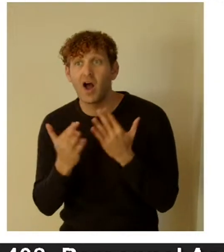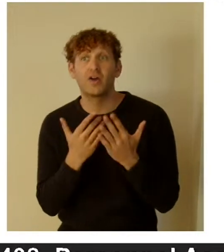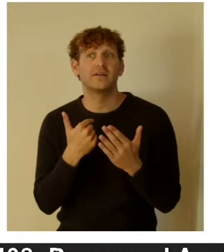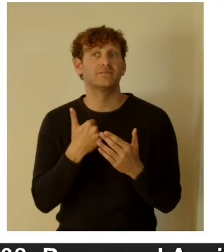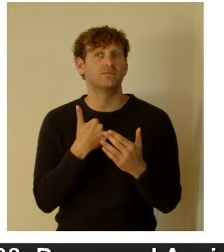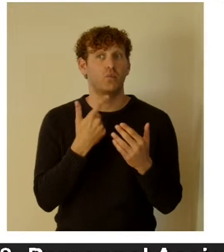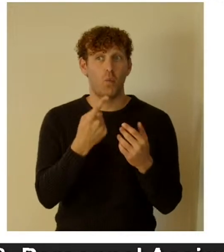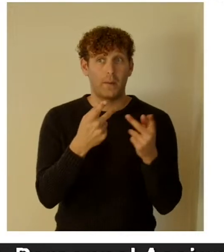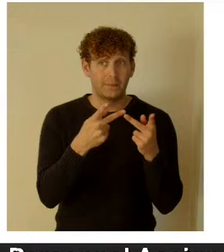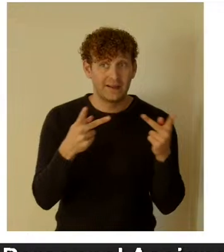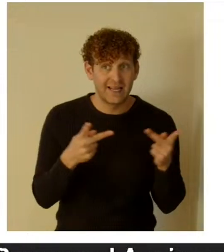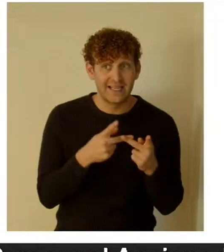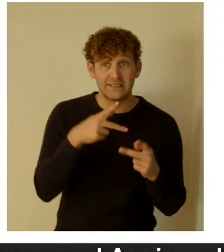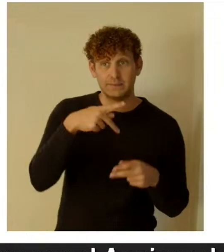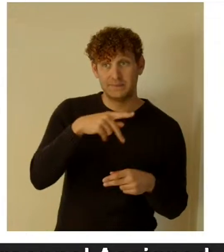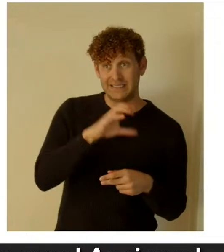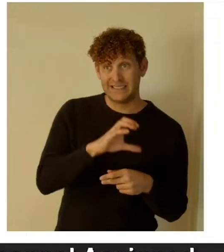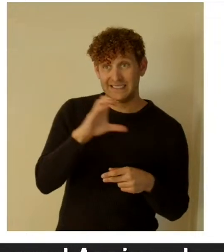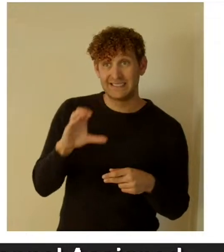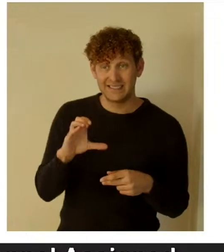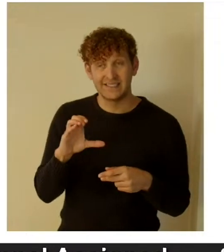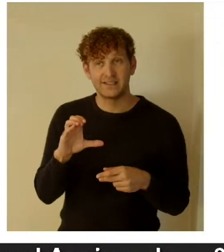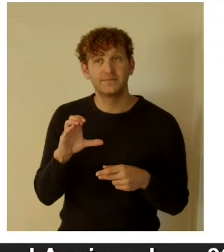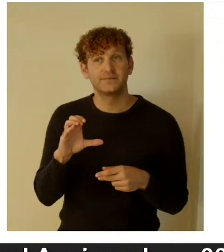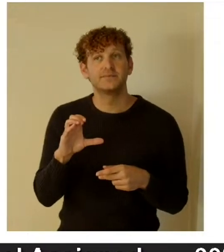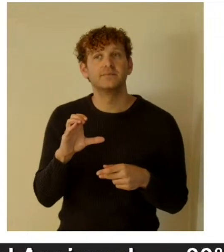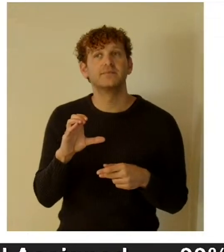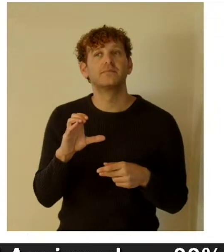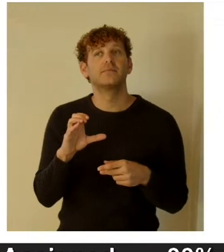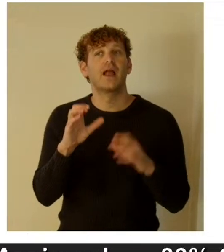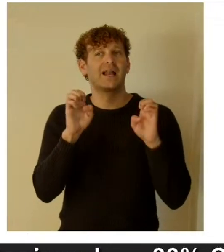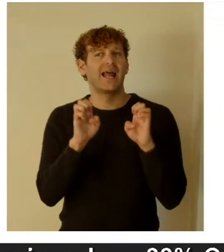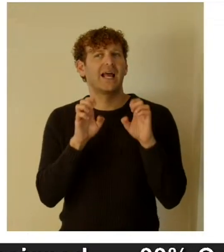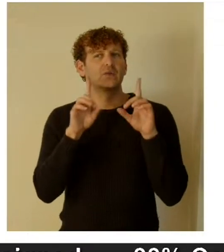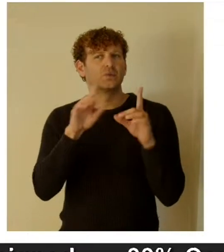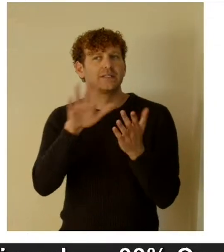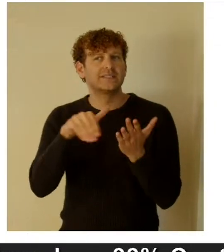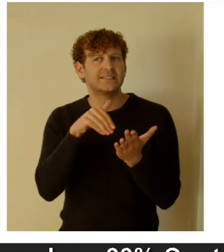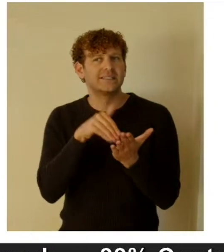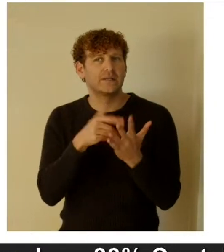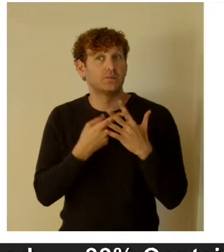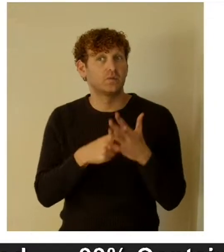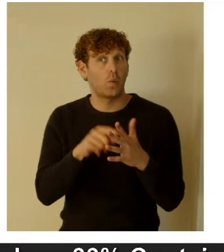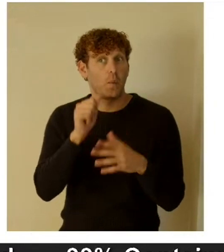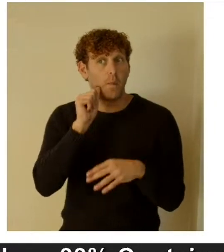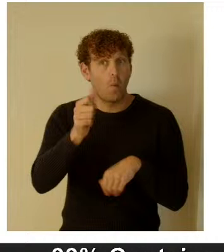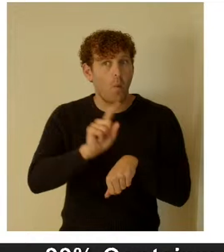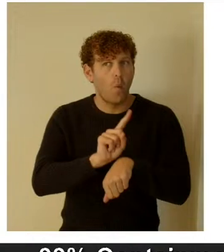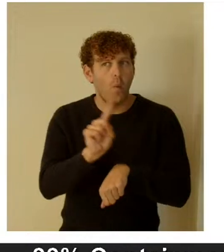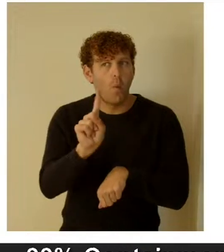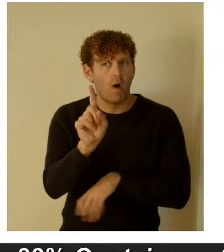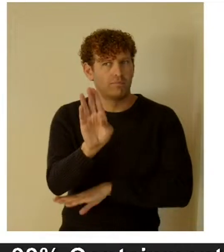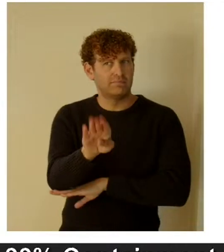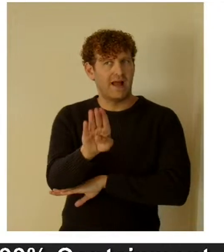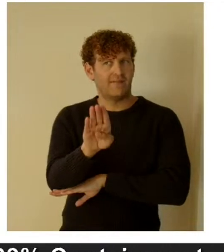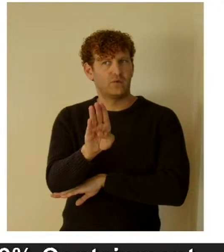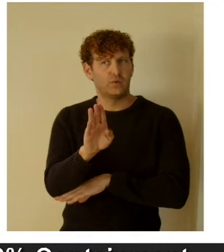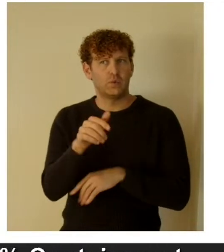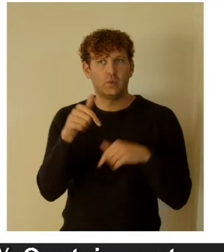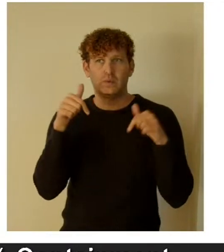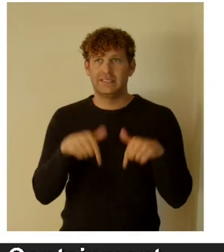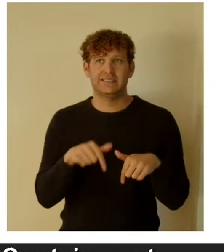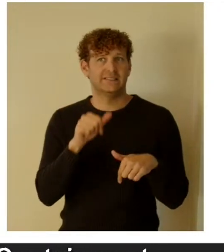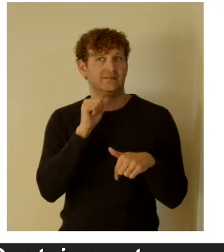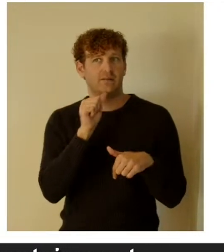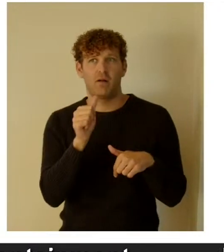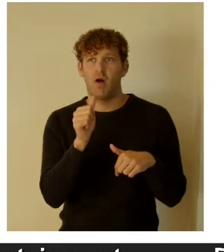City College Community Education Center starting tomorrow at 1 p.m. Keep in mind, this is not the main campus of PCC.